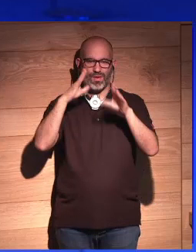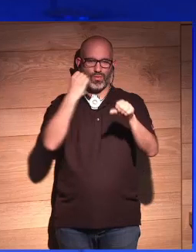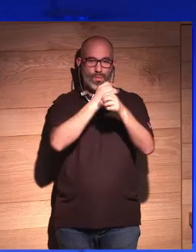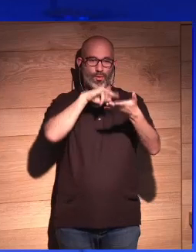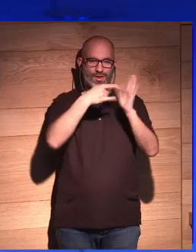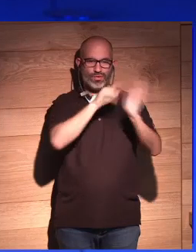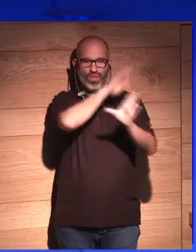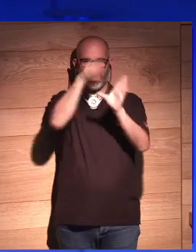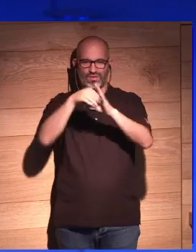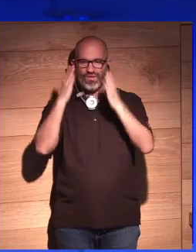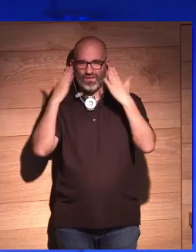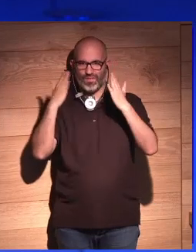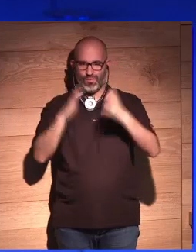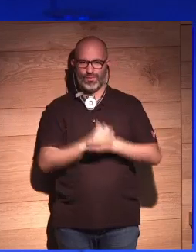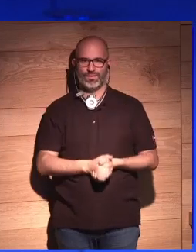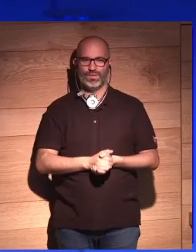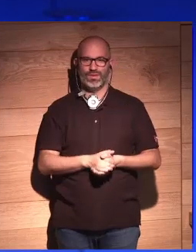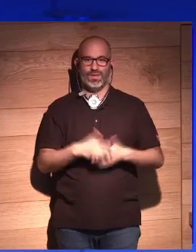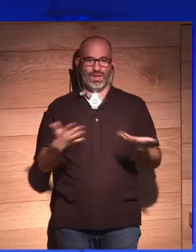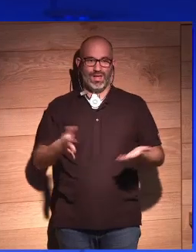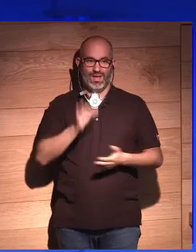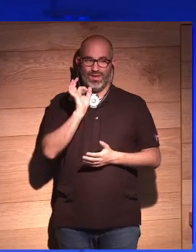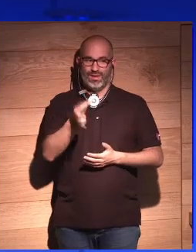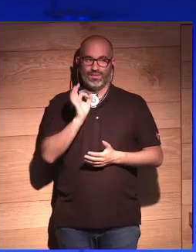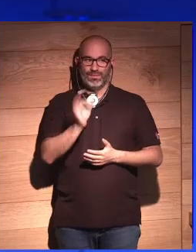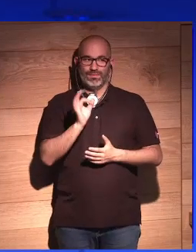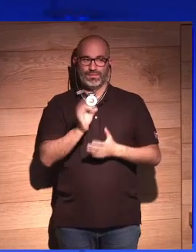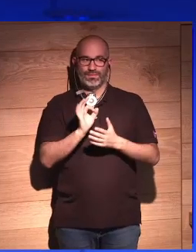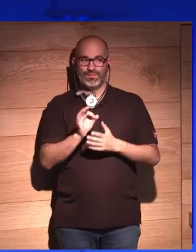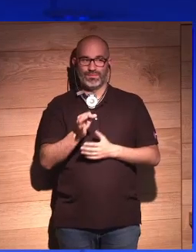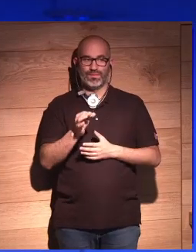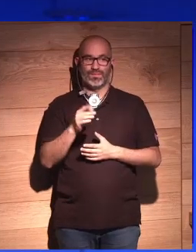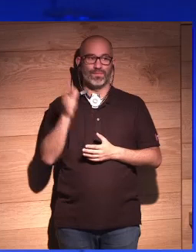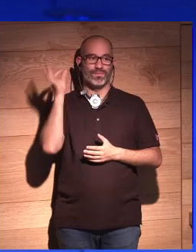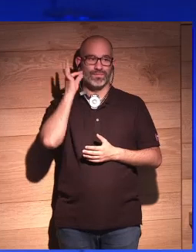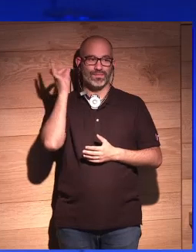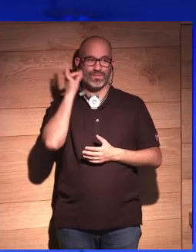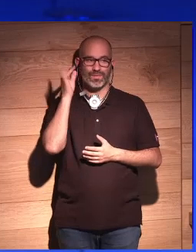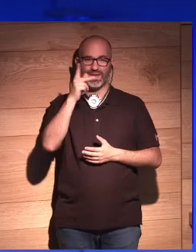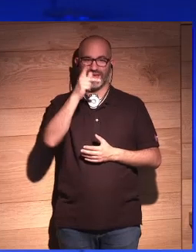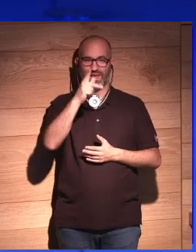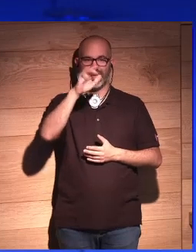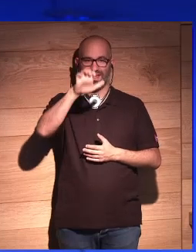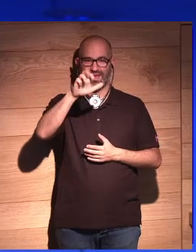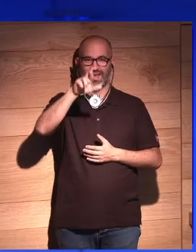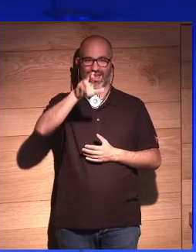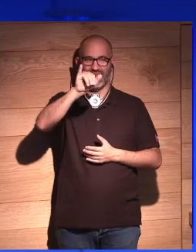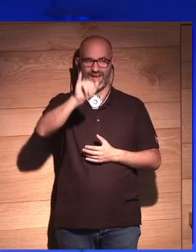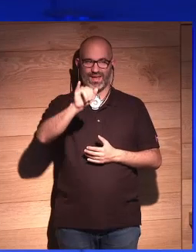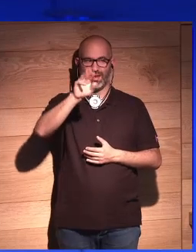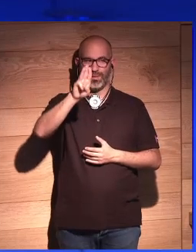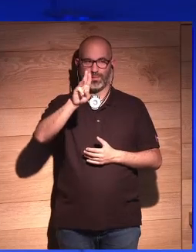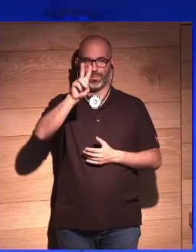So, of course, Carrie Putnam is our fearless leader. She's right in the middle there with Robert Redford and John Cooper. She's